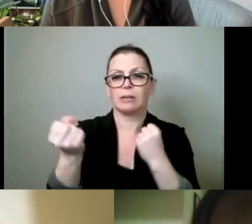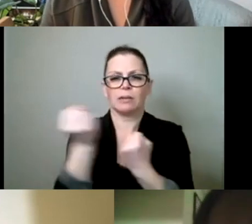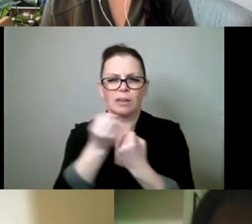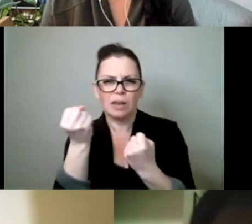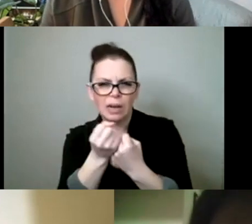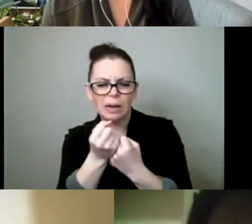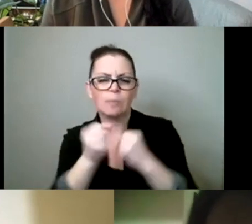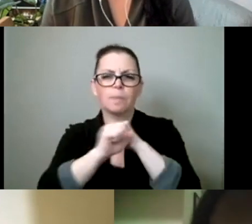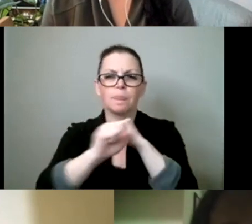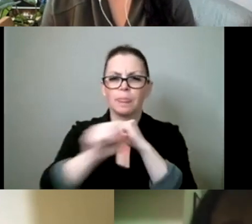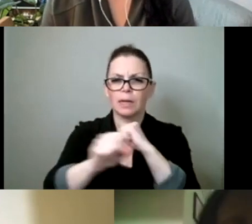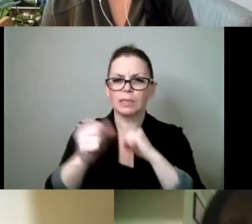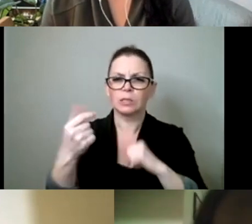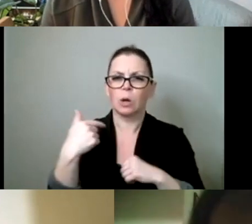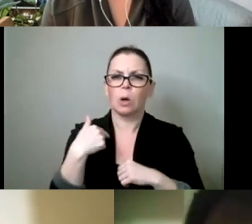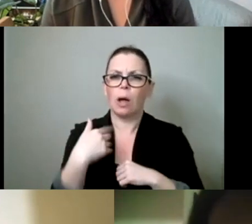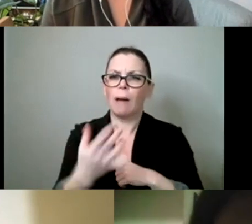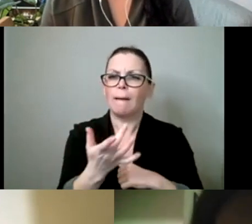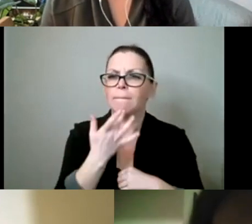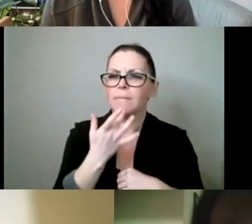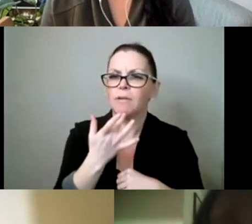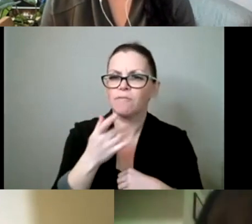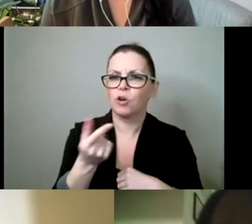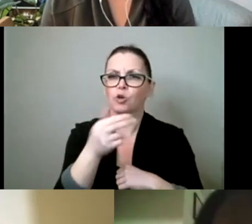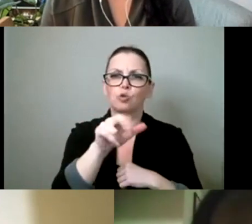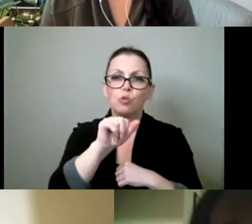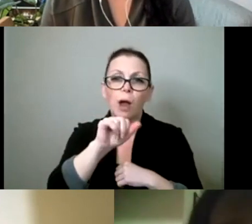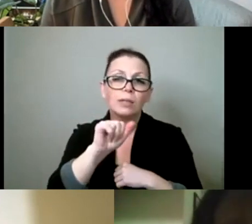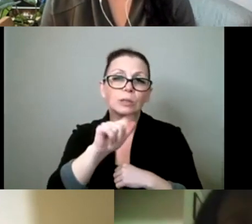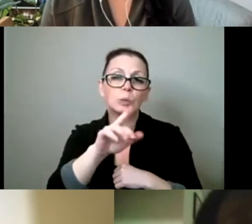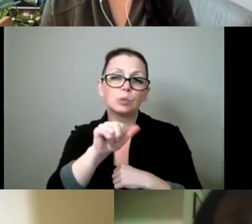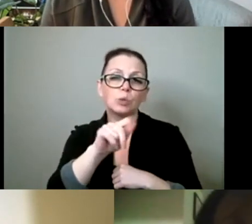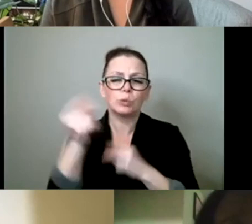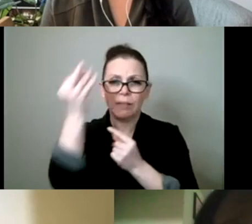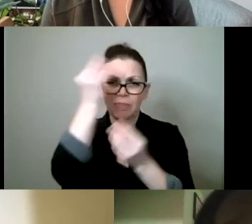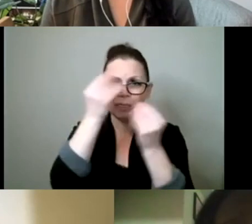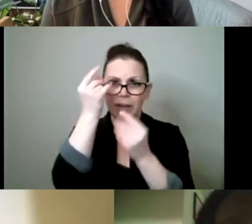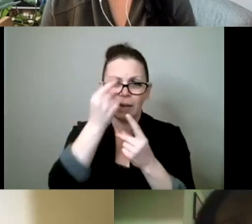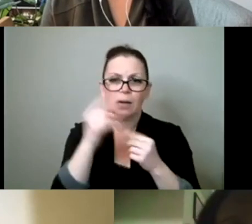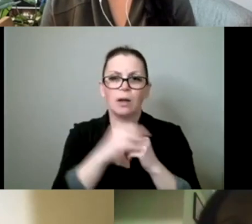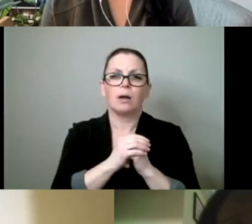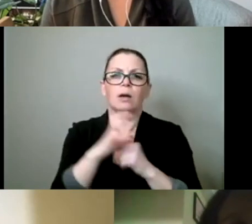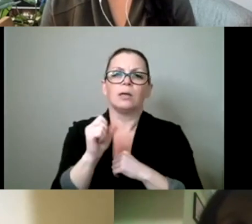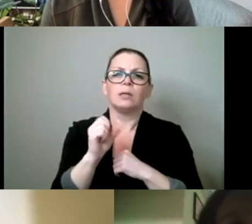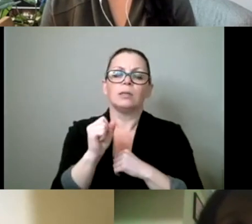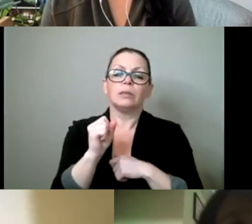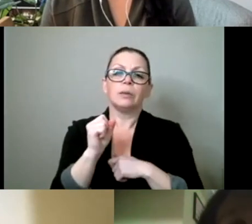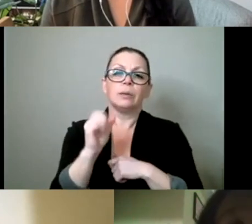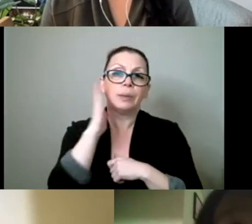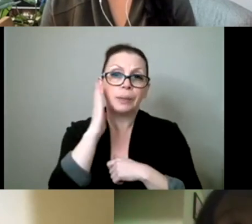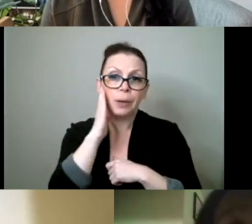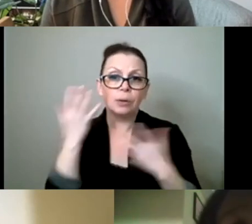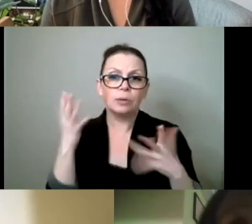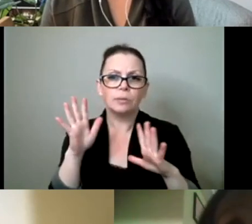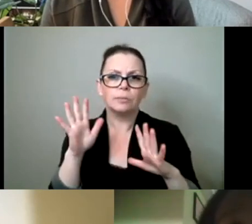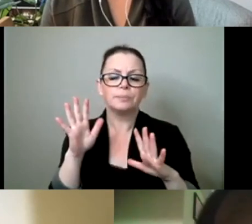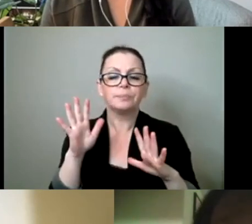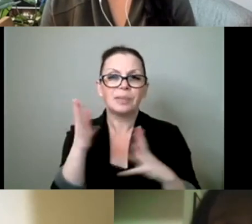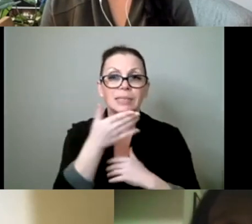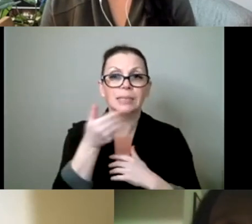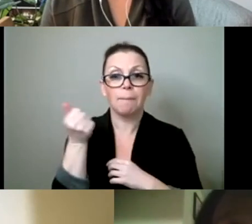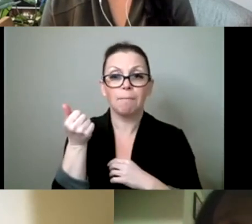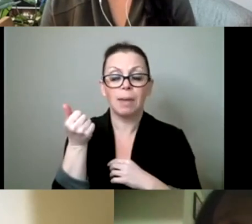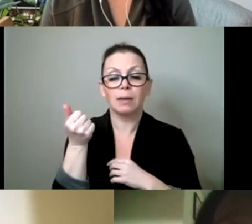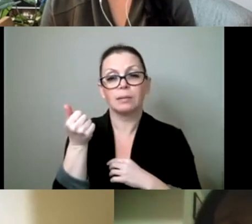grassroots level type of person in my thinking. And so it's like, you know, when it's best to